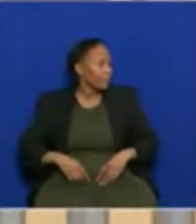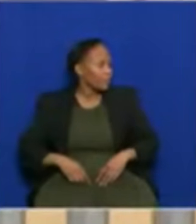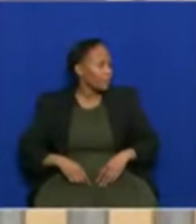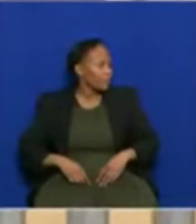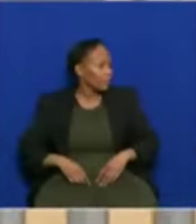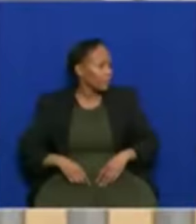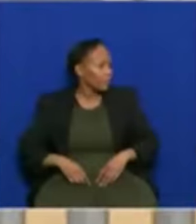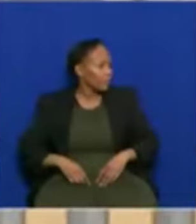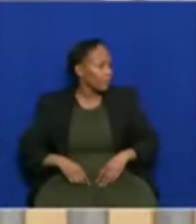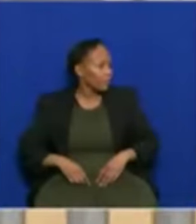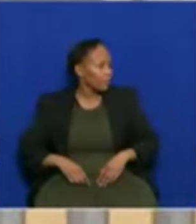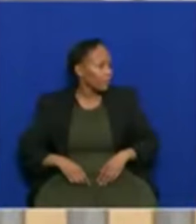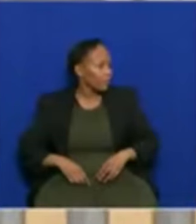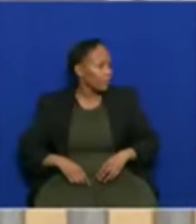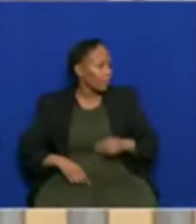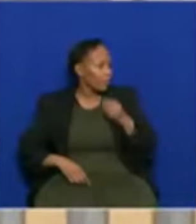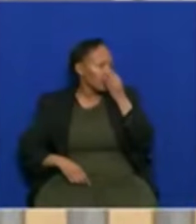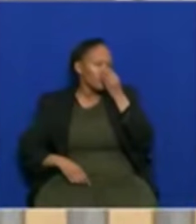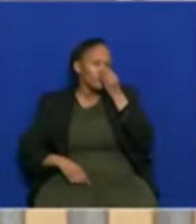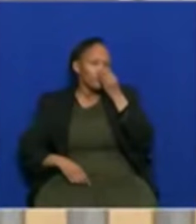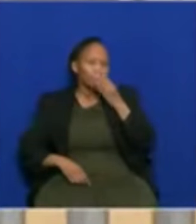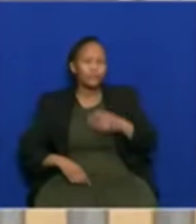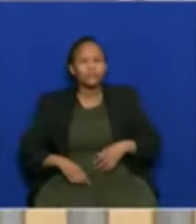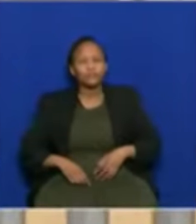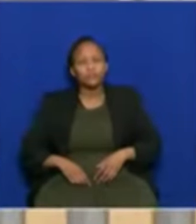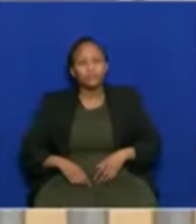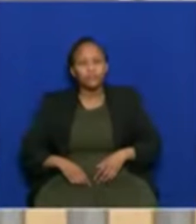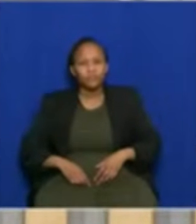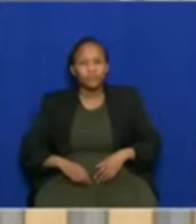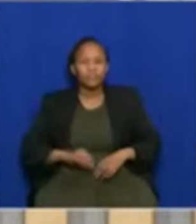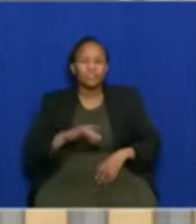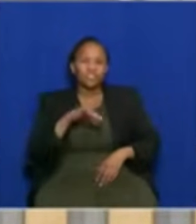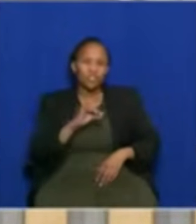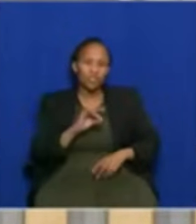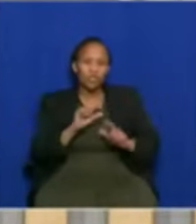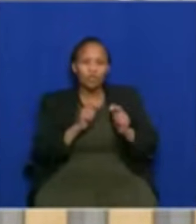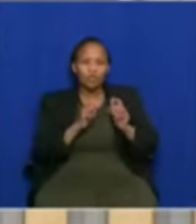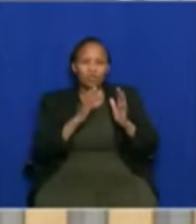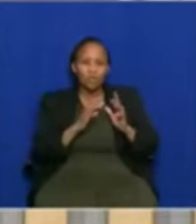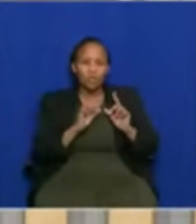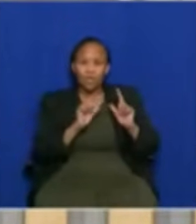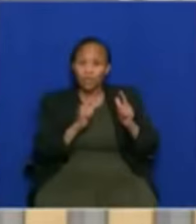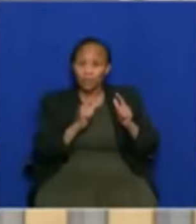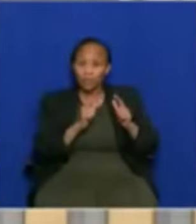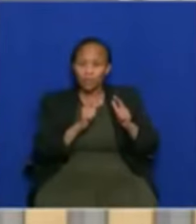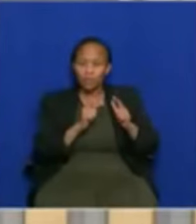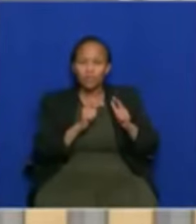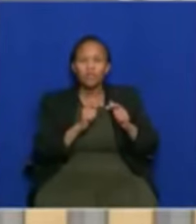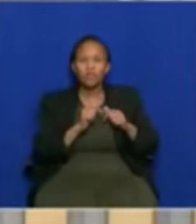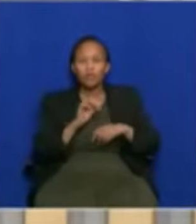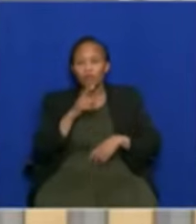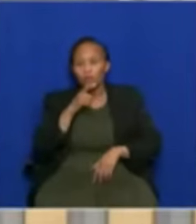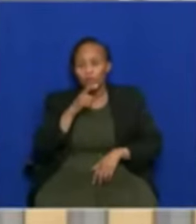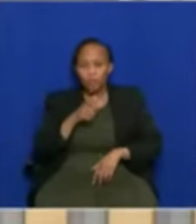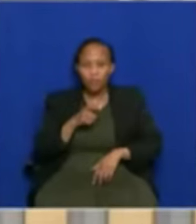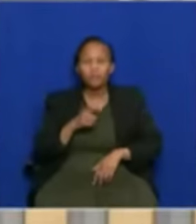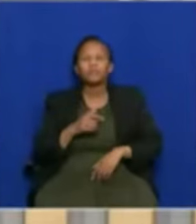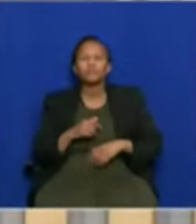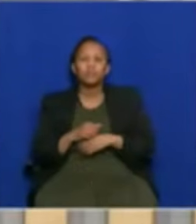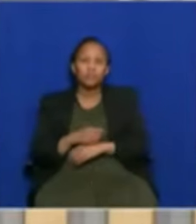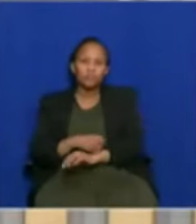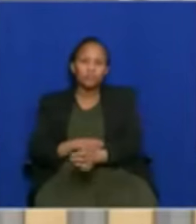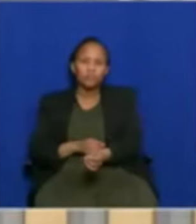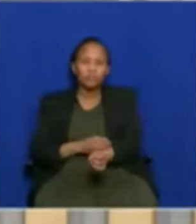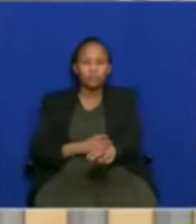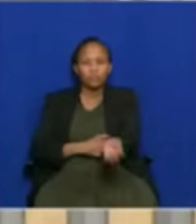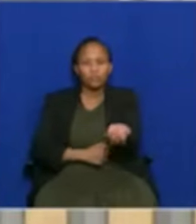Chair, Commissioners, Council, I note your comment. When I applied for the warrant, there are 2 charges on the warrant which I